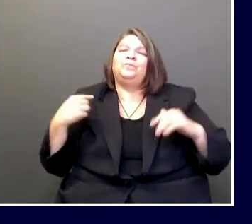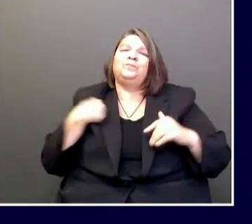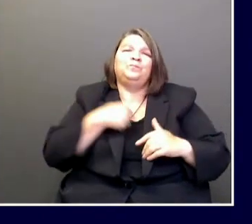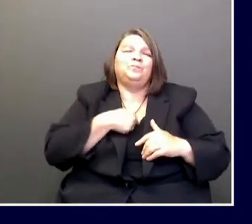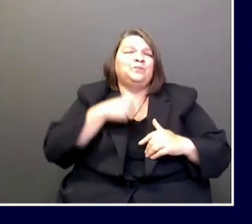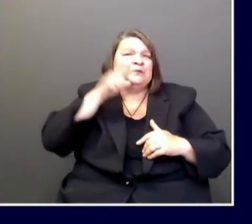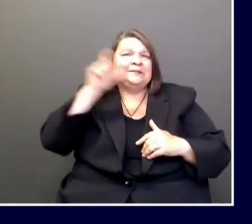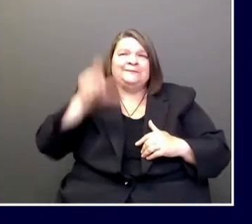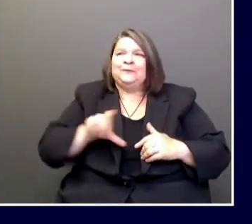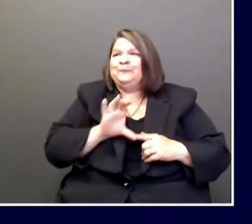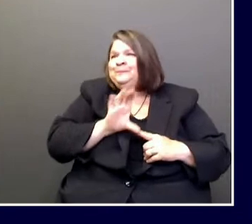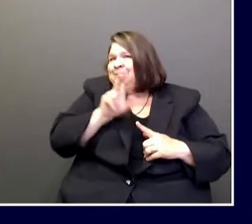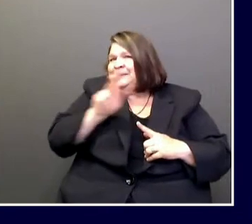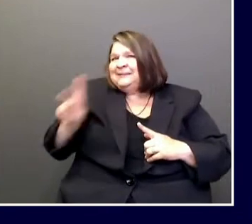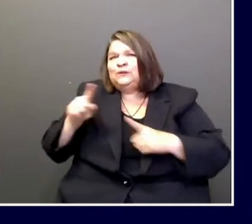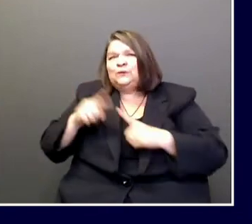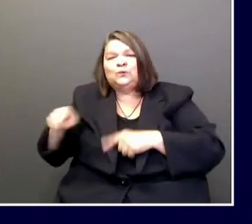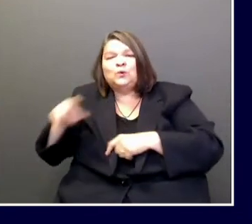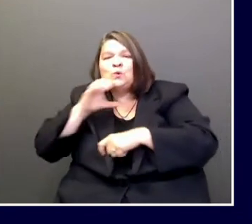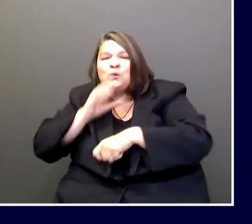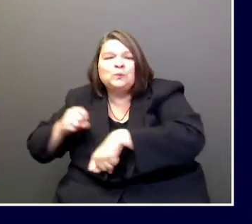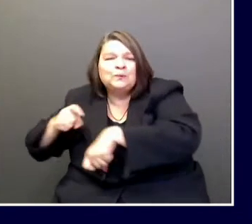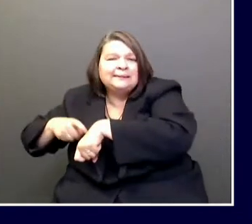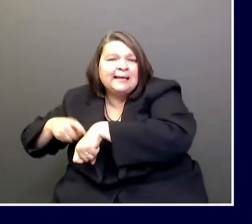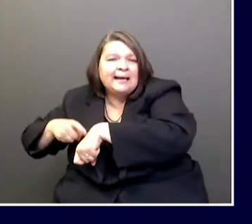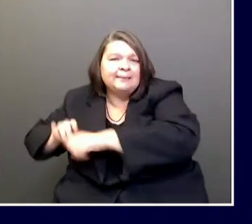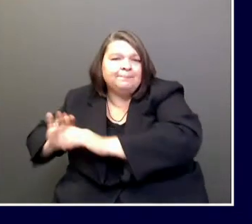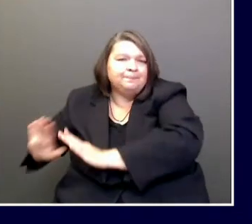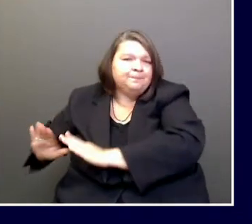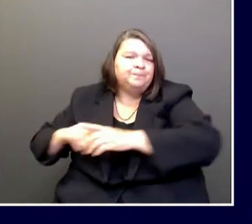so we are optimistic that